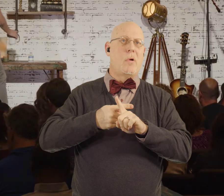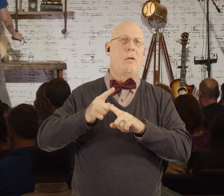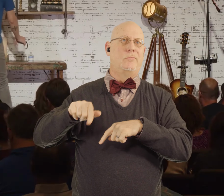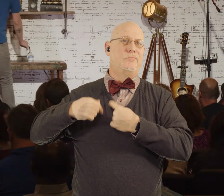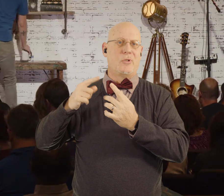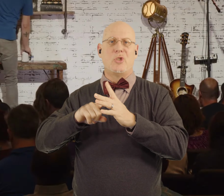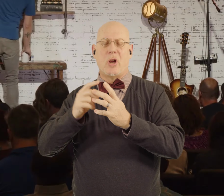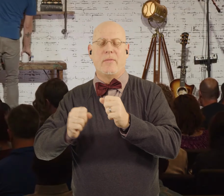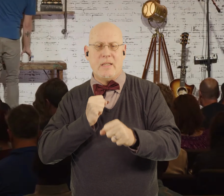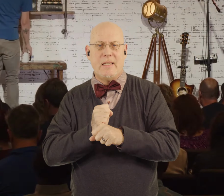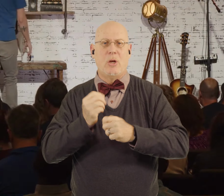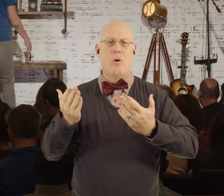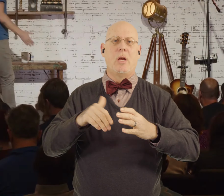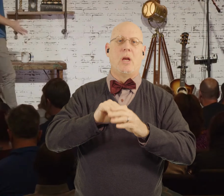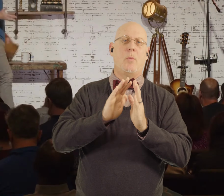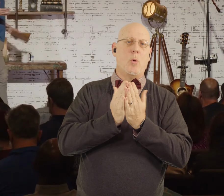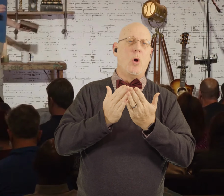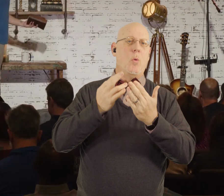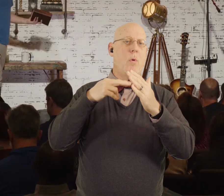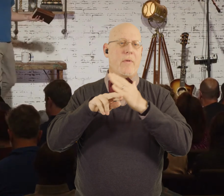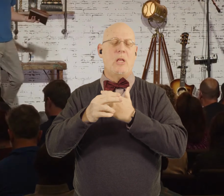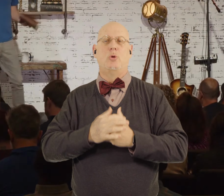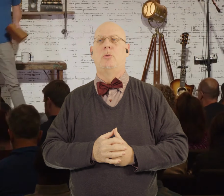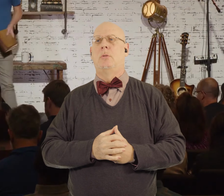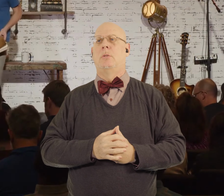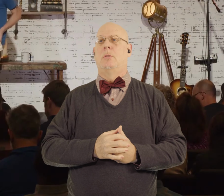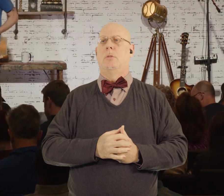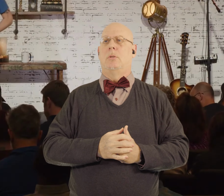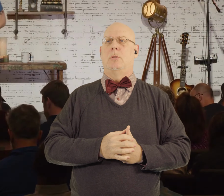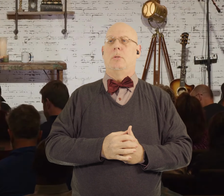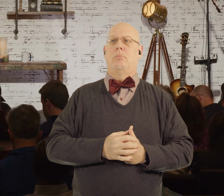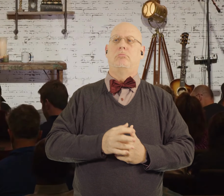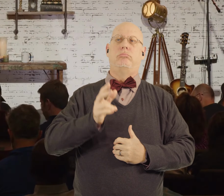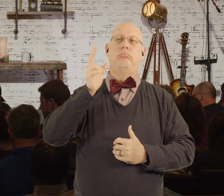We've now, for a month, really since the start of the year, been here in the book of Revelation.